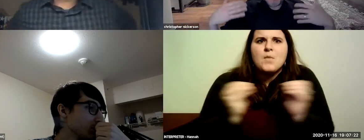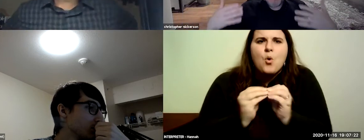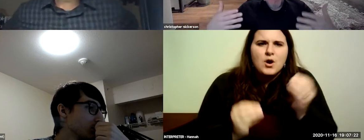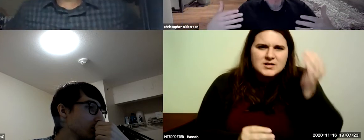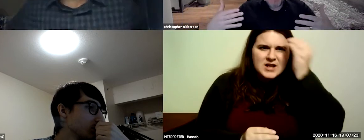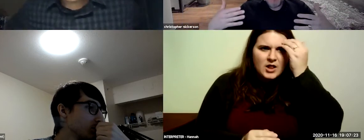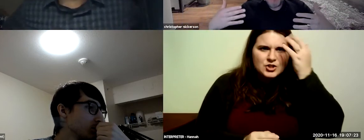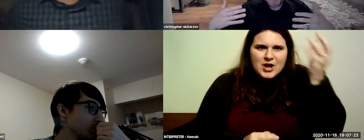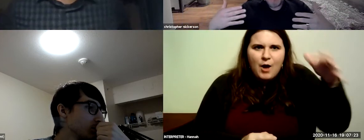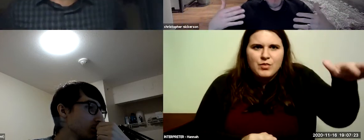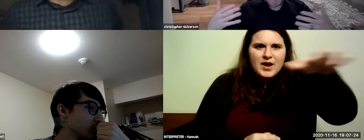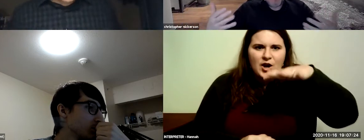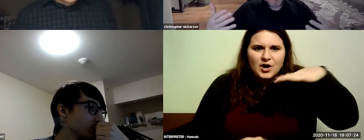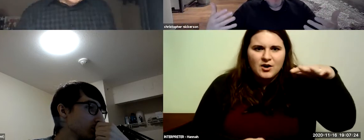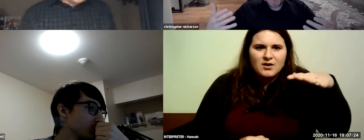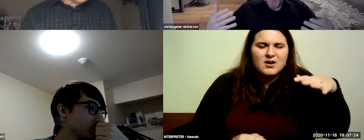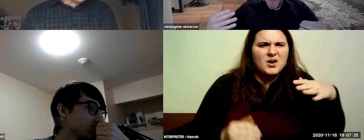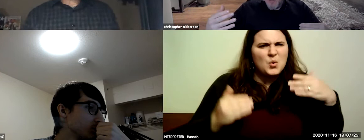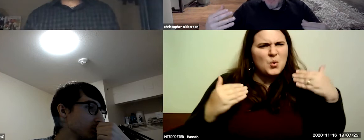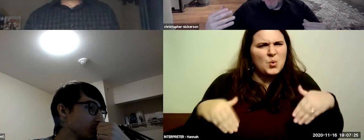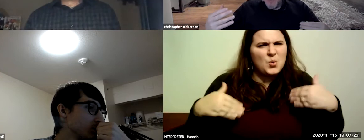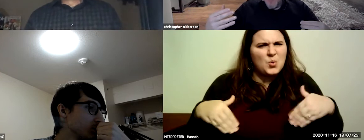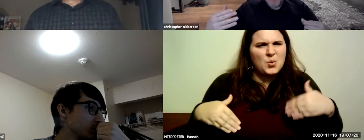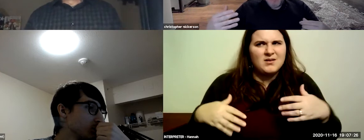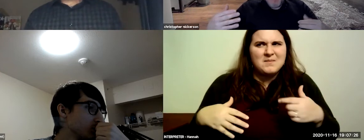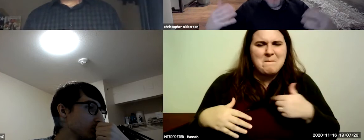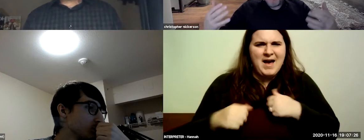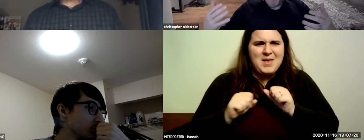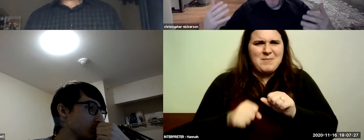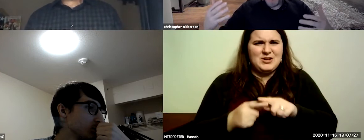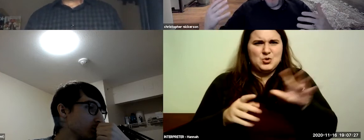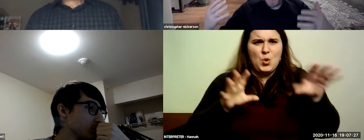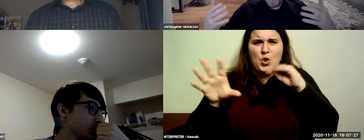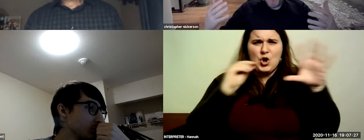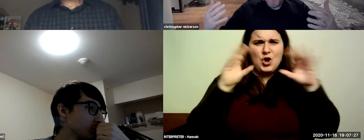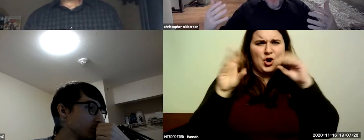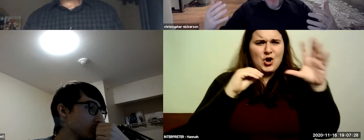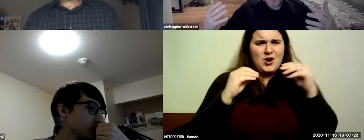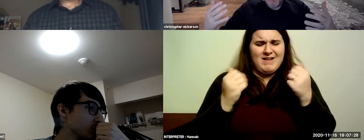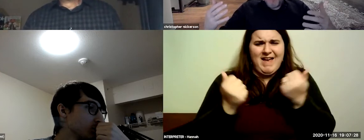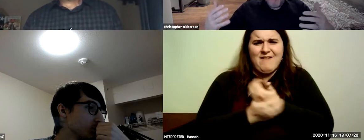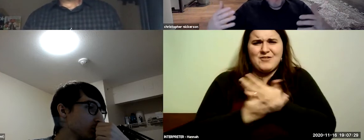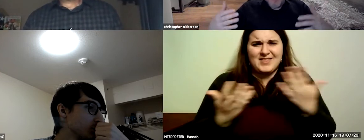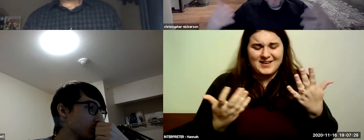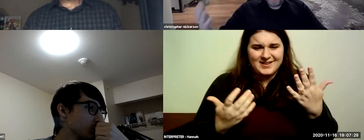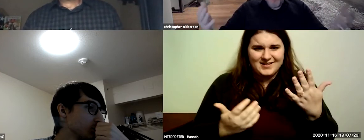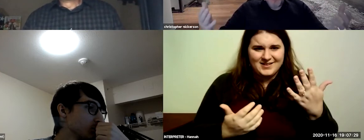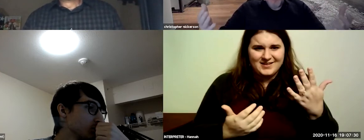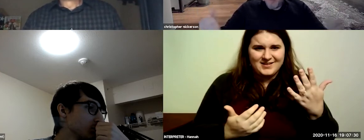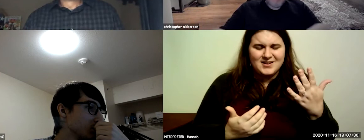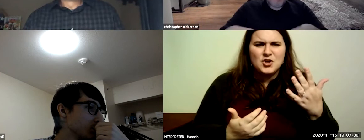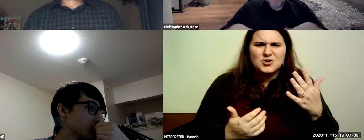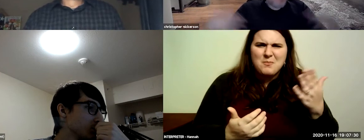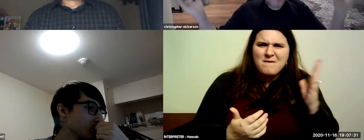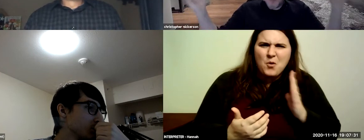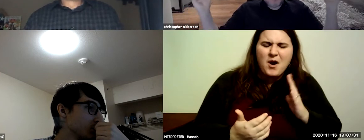I look at my capacity to execute against it as a percentage. Yeah. And while I might have been like at 30 or 40% before, I'm at like 4%